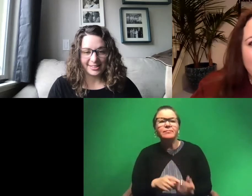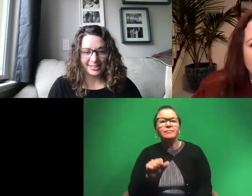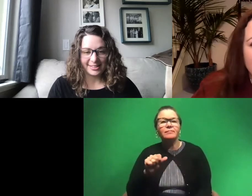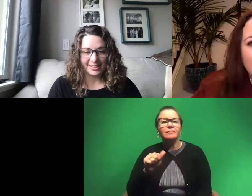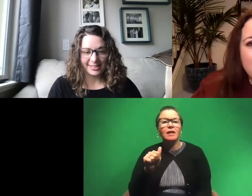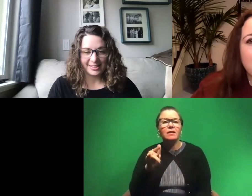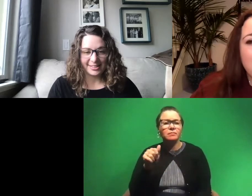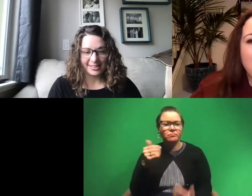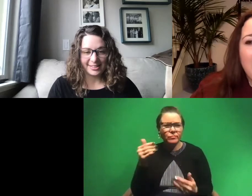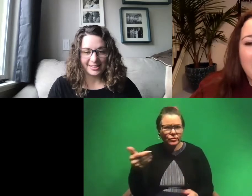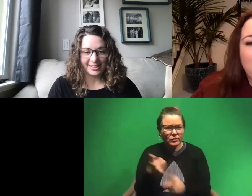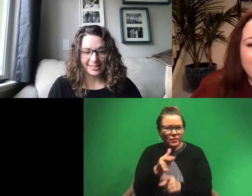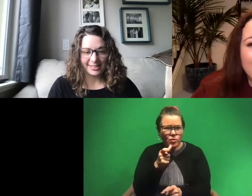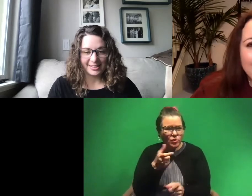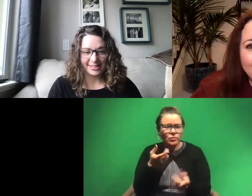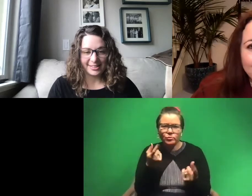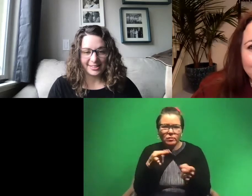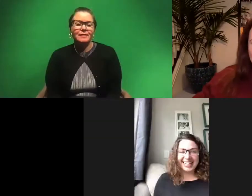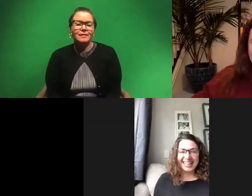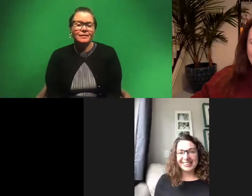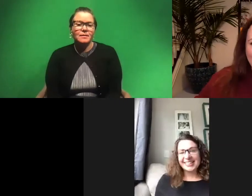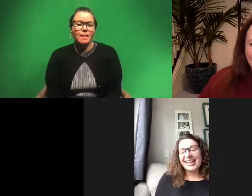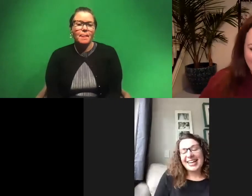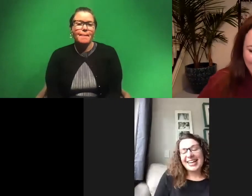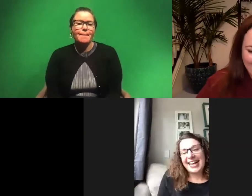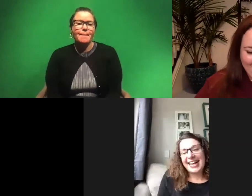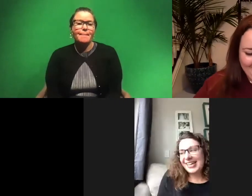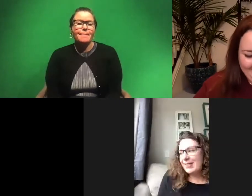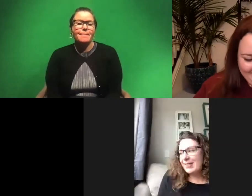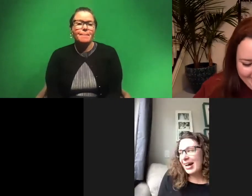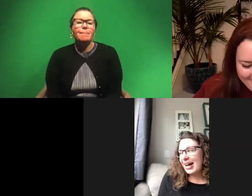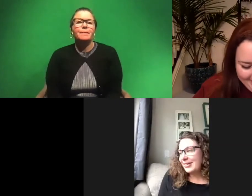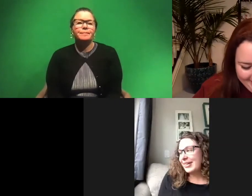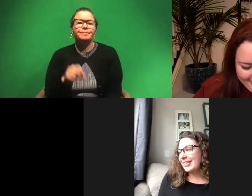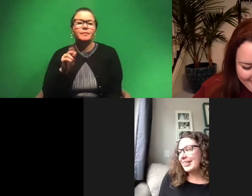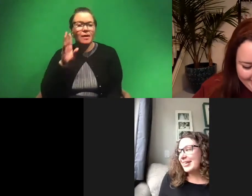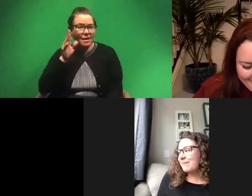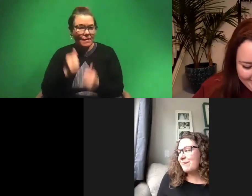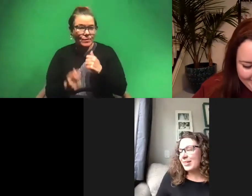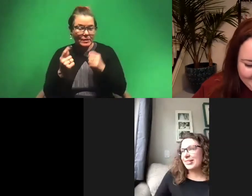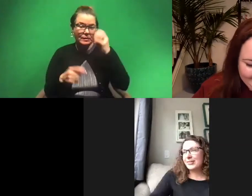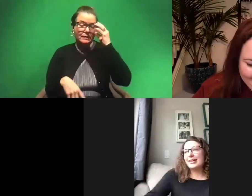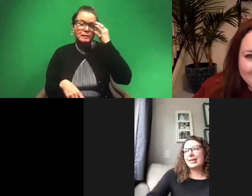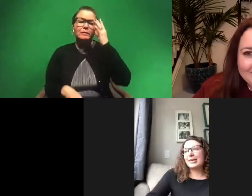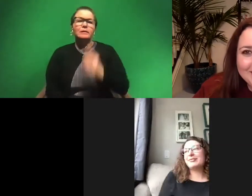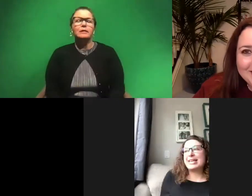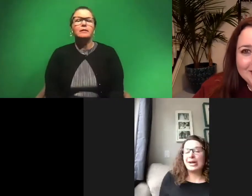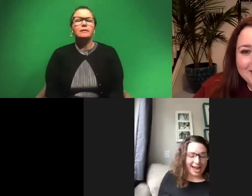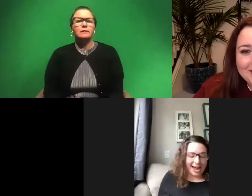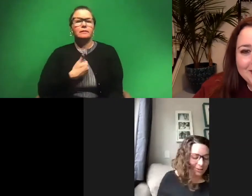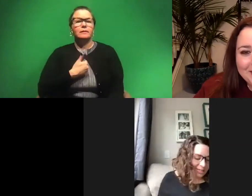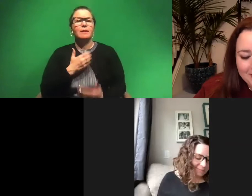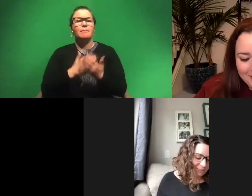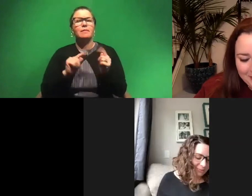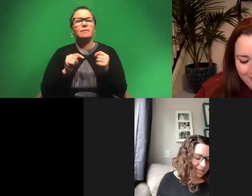yourself, who you are, what you do, and why you like it? Okay. Hi, everyone. So I'm part of Team White